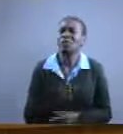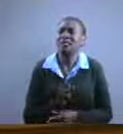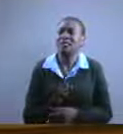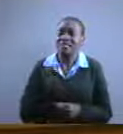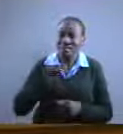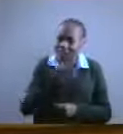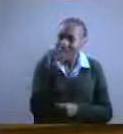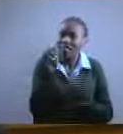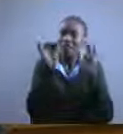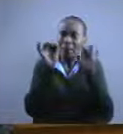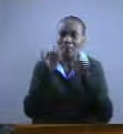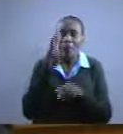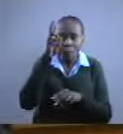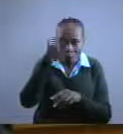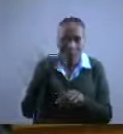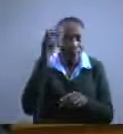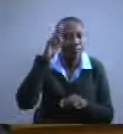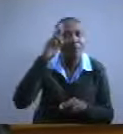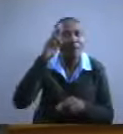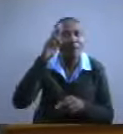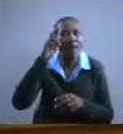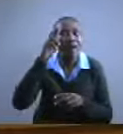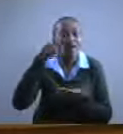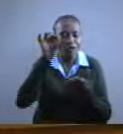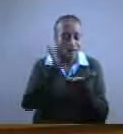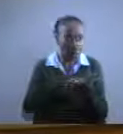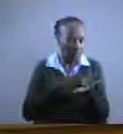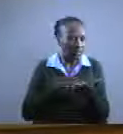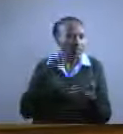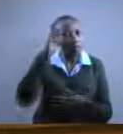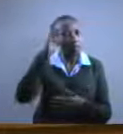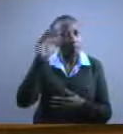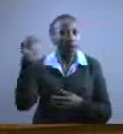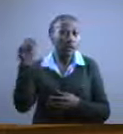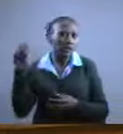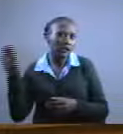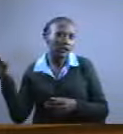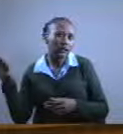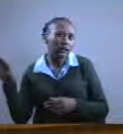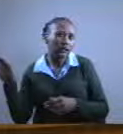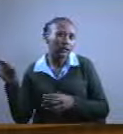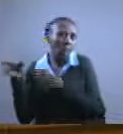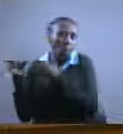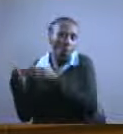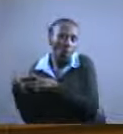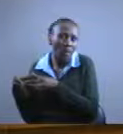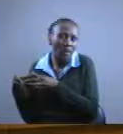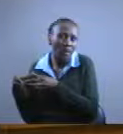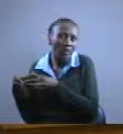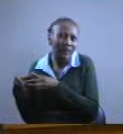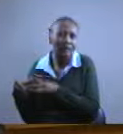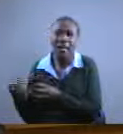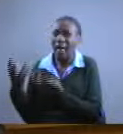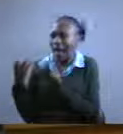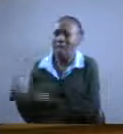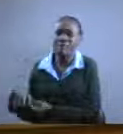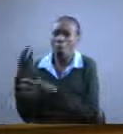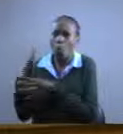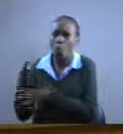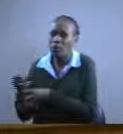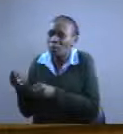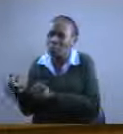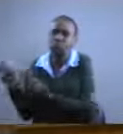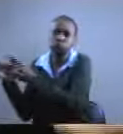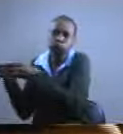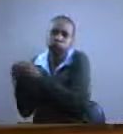at the ballot box next year, when they choose between the ANC, a party that holds up hundreds of thousands of jobs for young